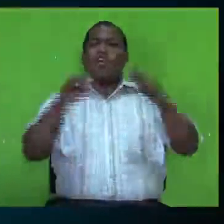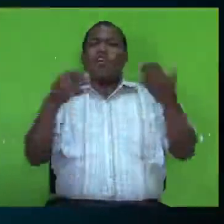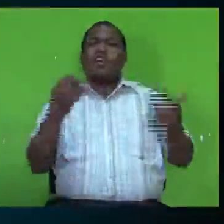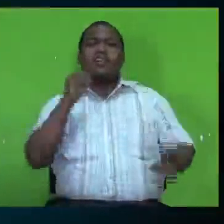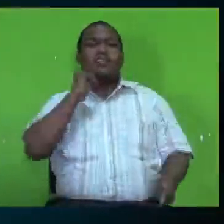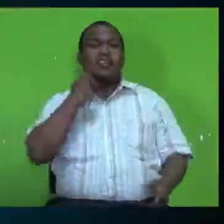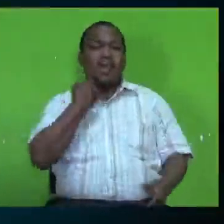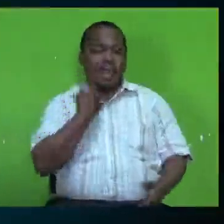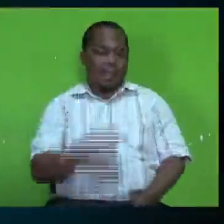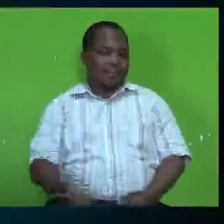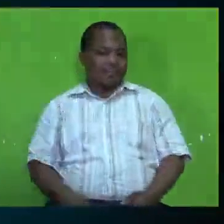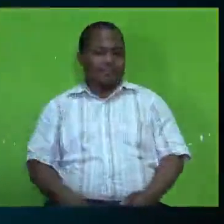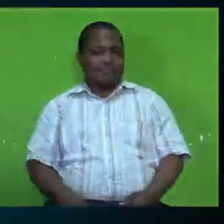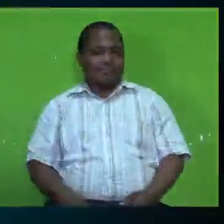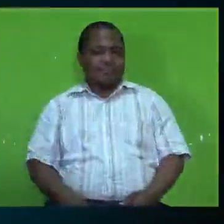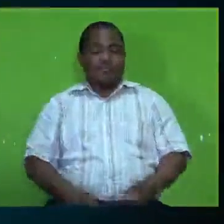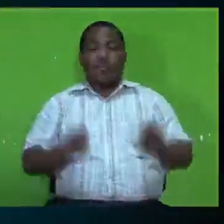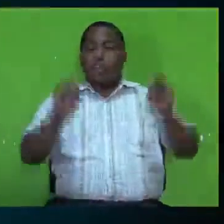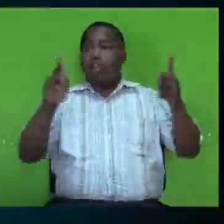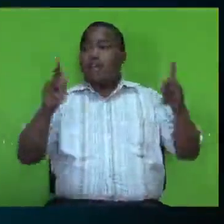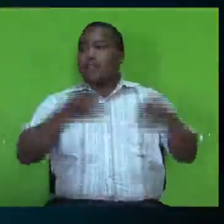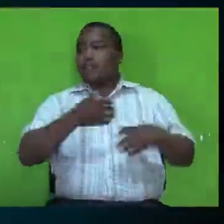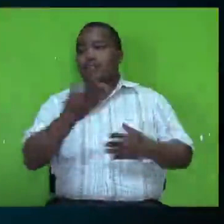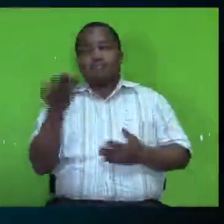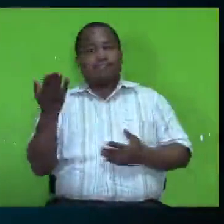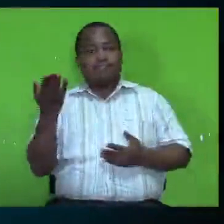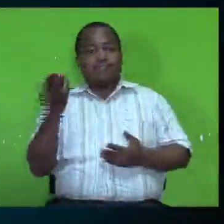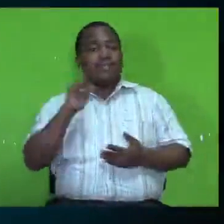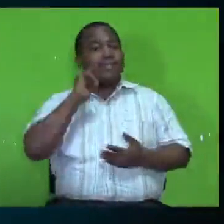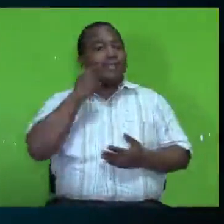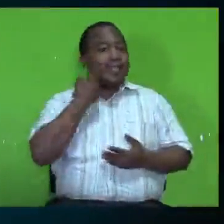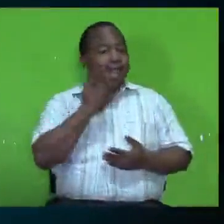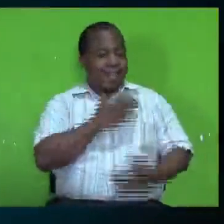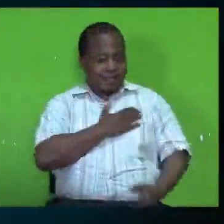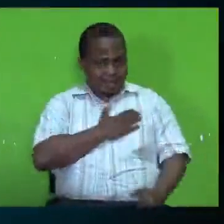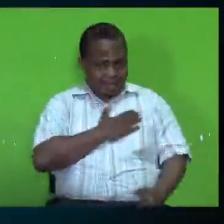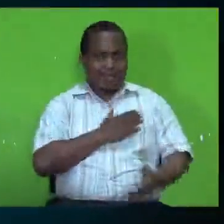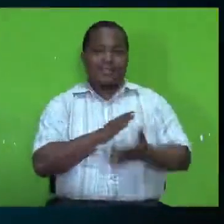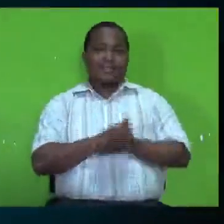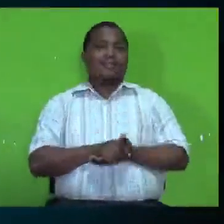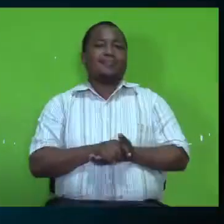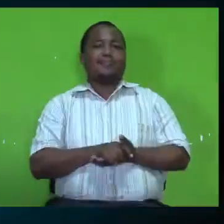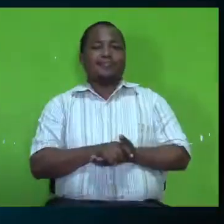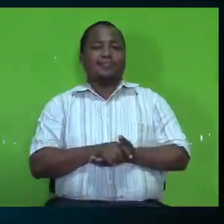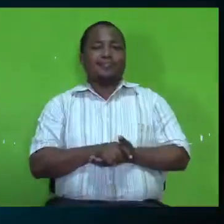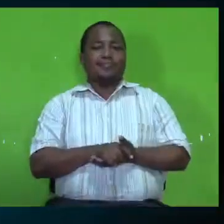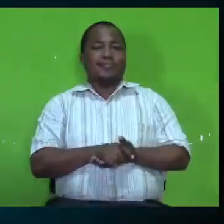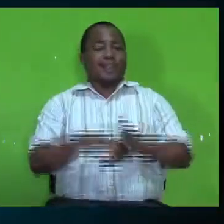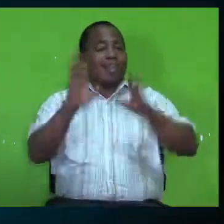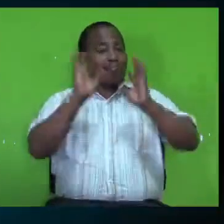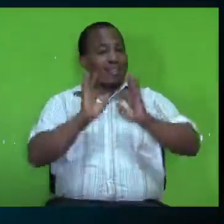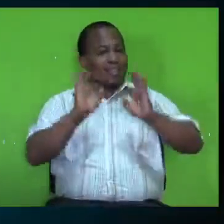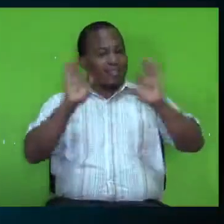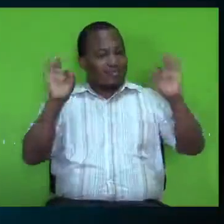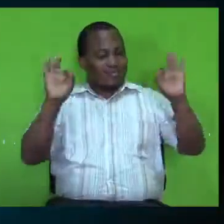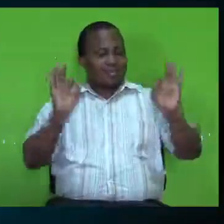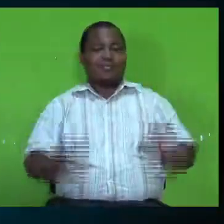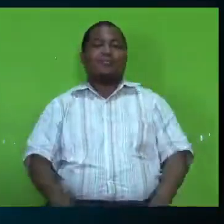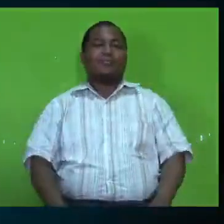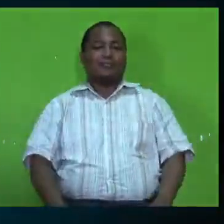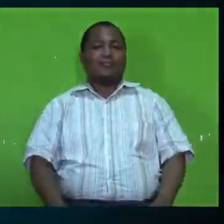try, please? Yes, Asma? Try, please. Very good,